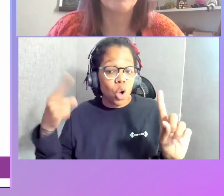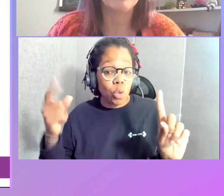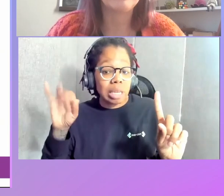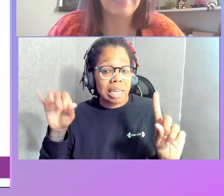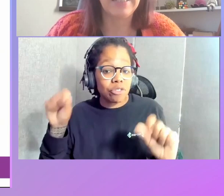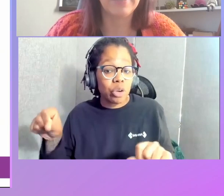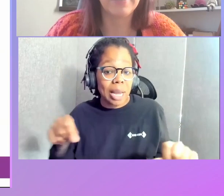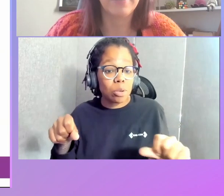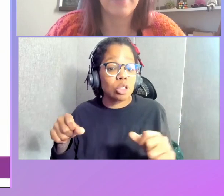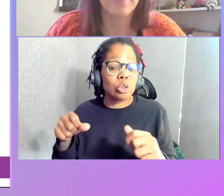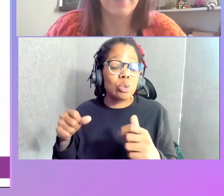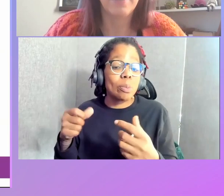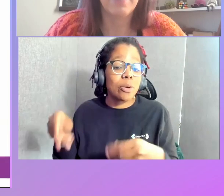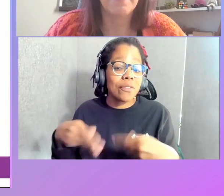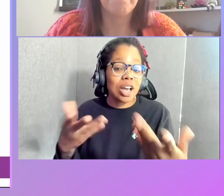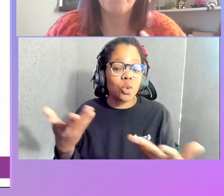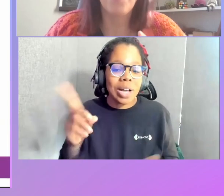able to provide dates.